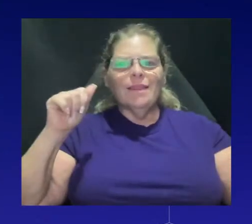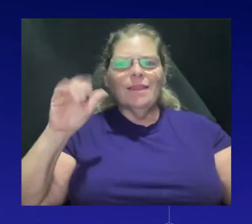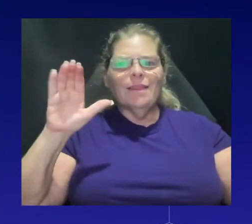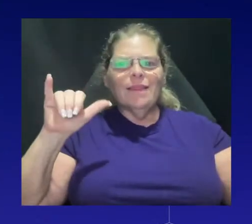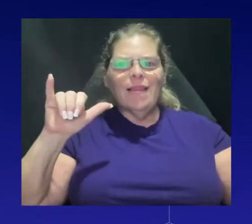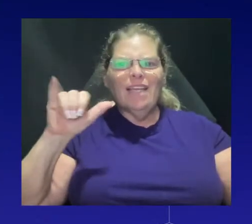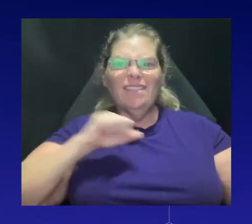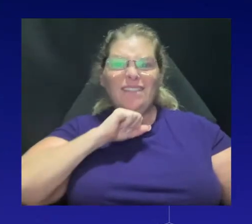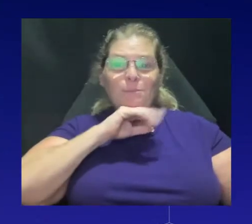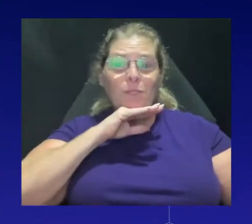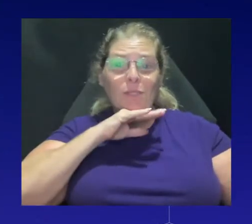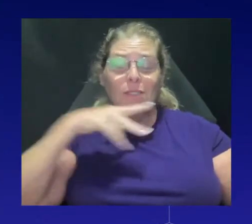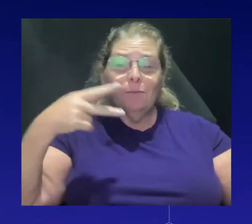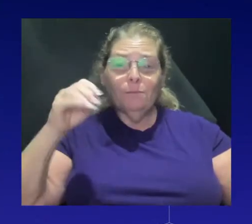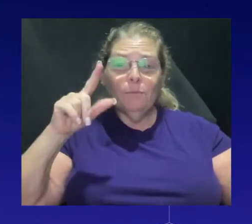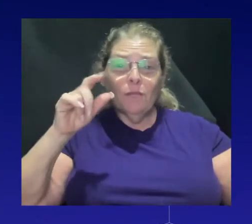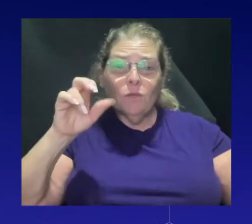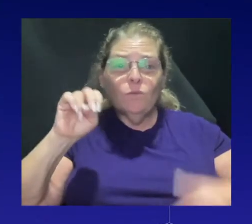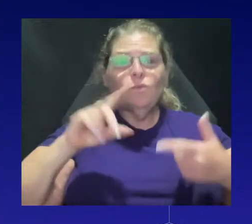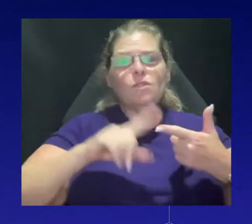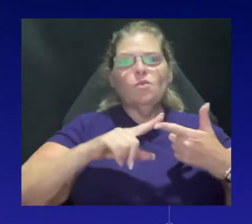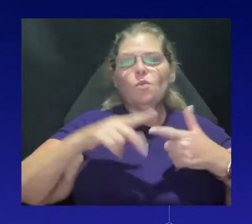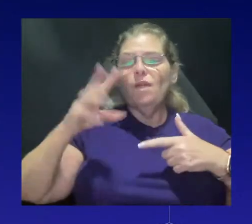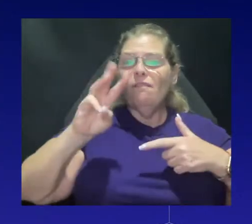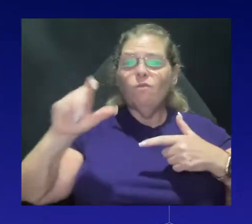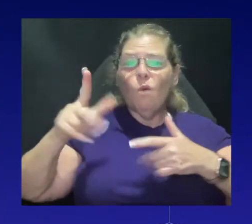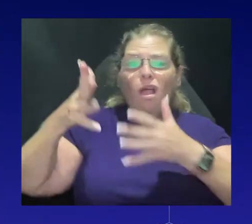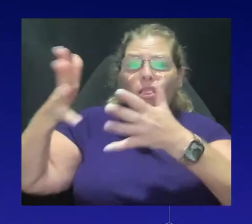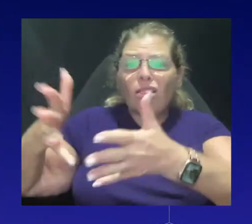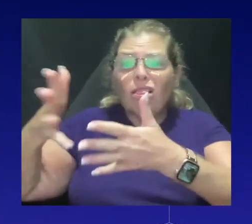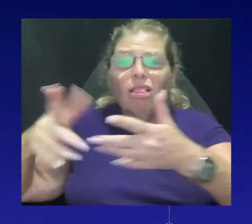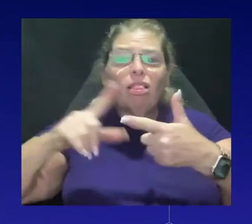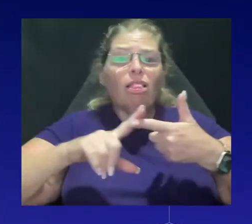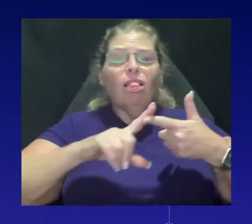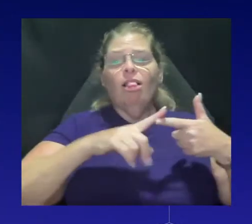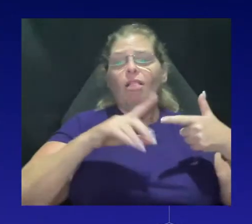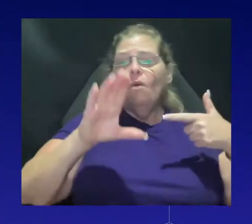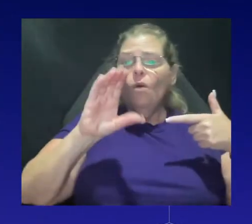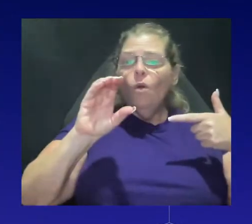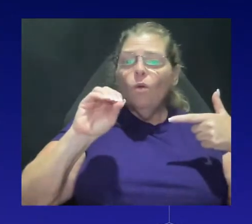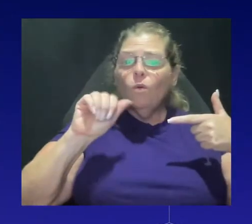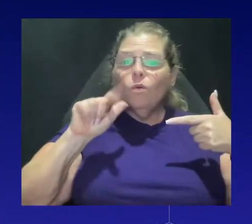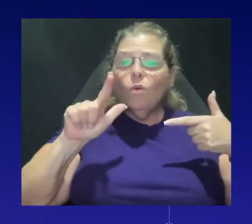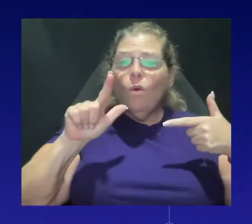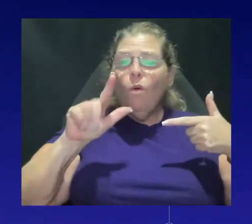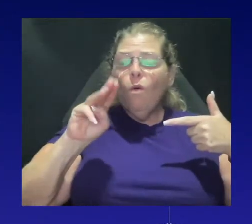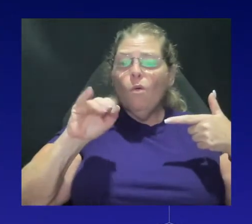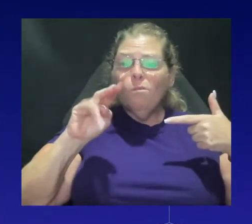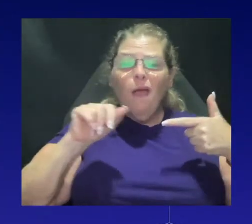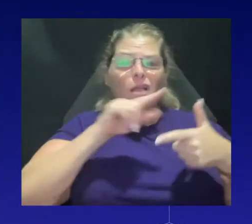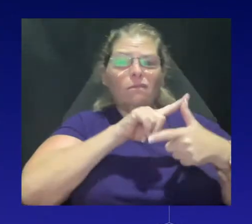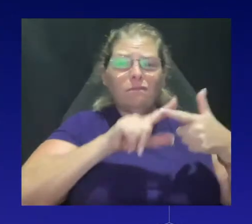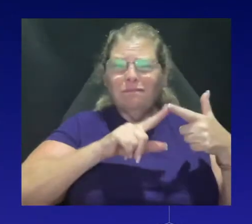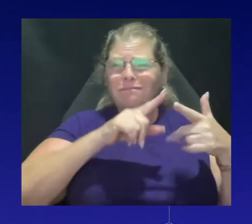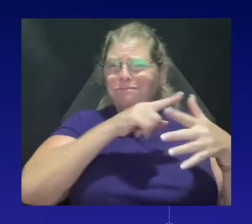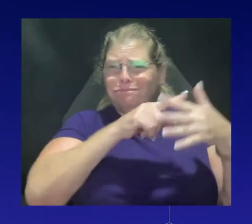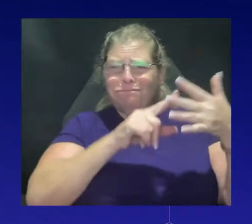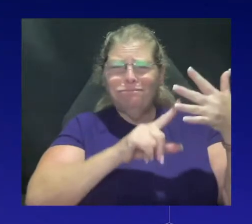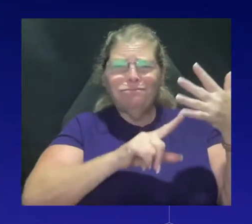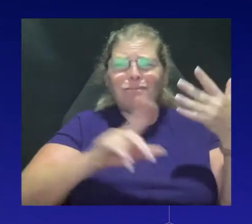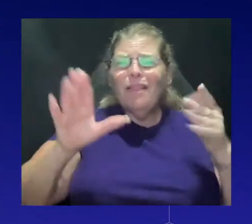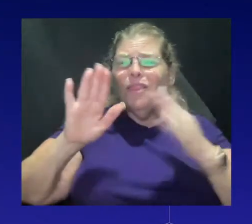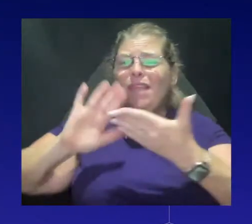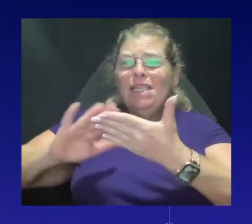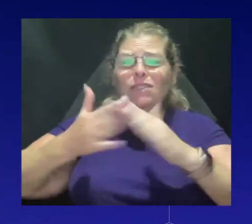have orphaned wells, we have coal mines, we have all these things that communities have been dealing with for decades and